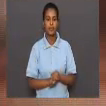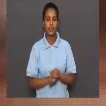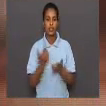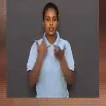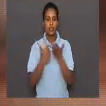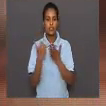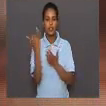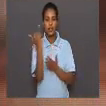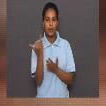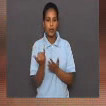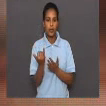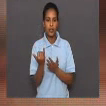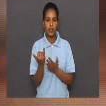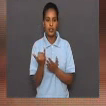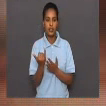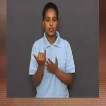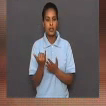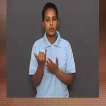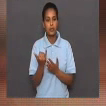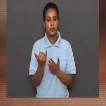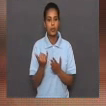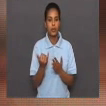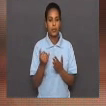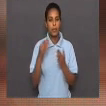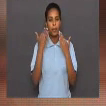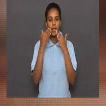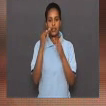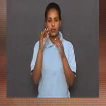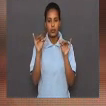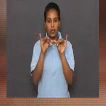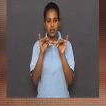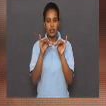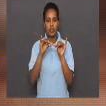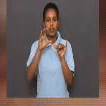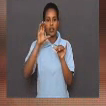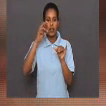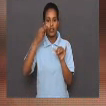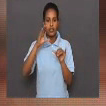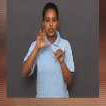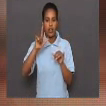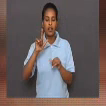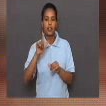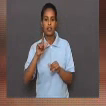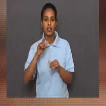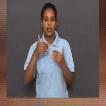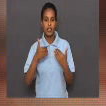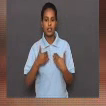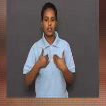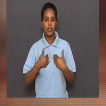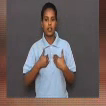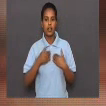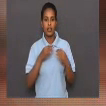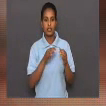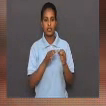In this image, a precisely measured amount of hydrochloric acid has been